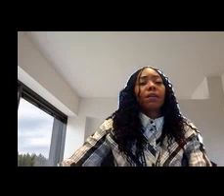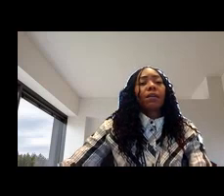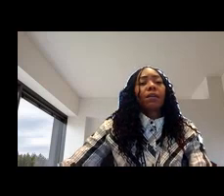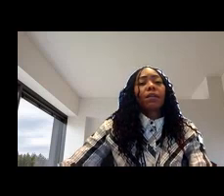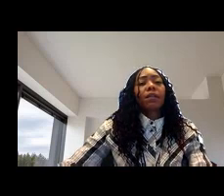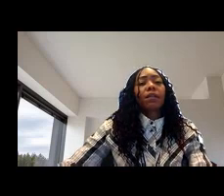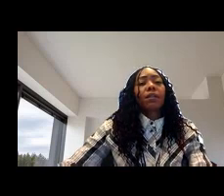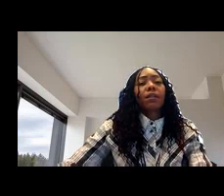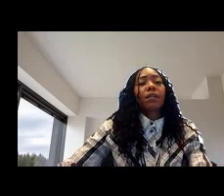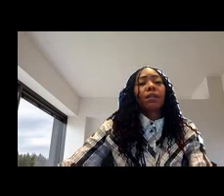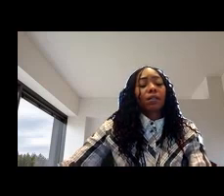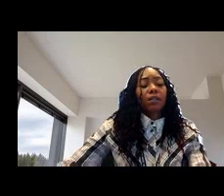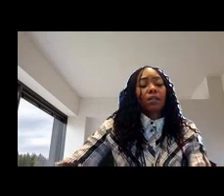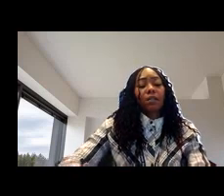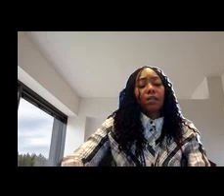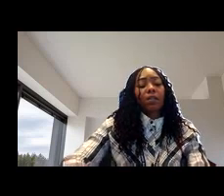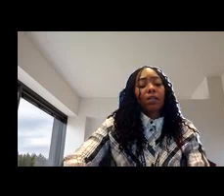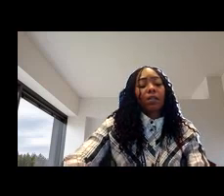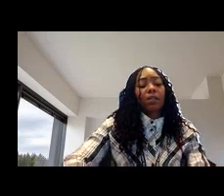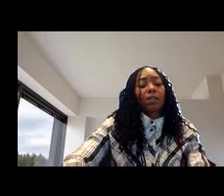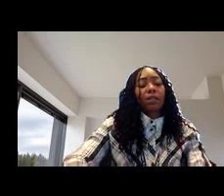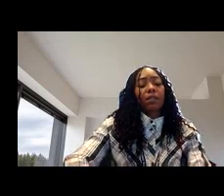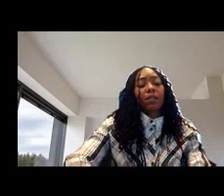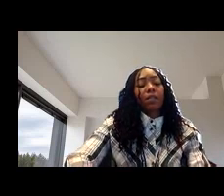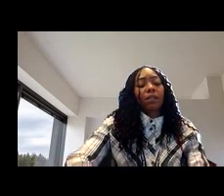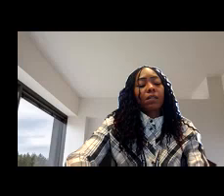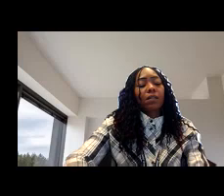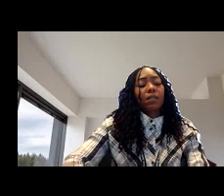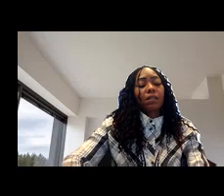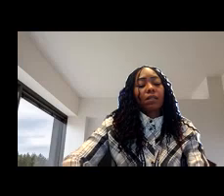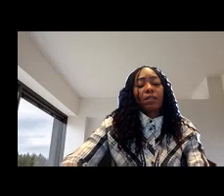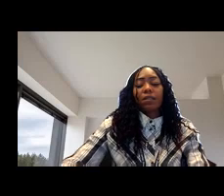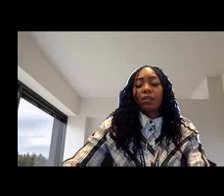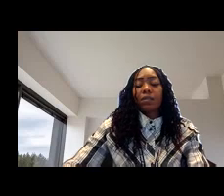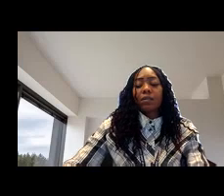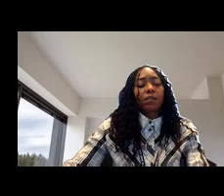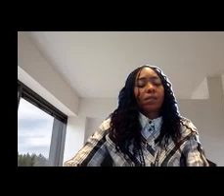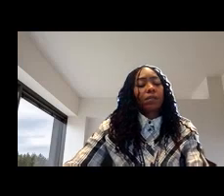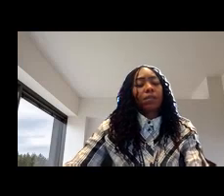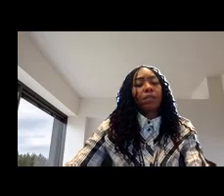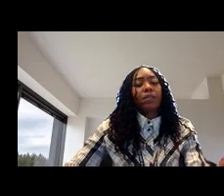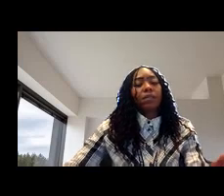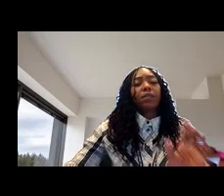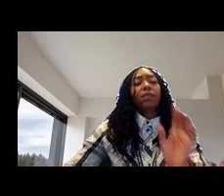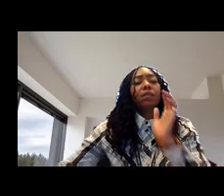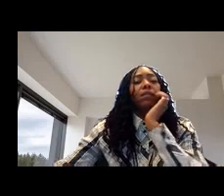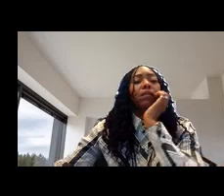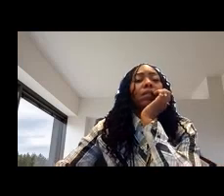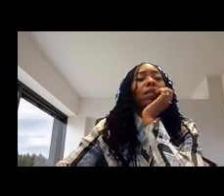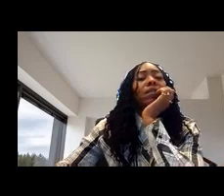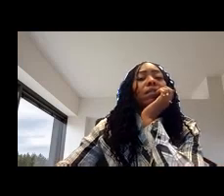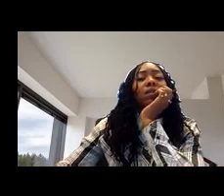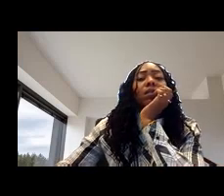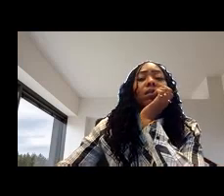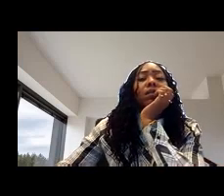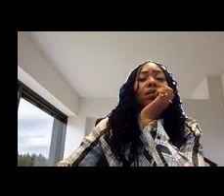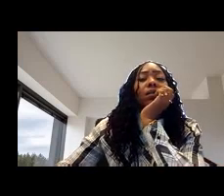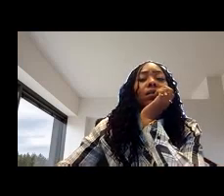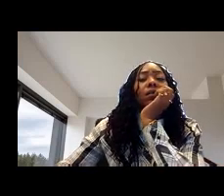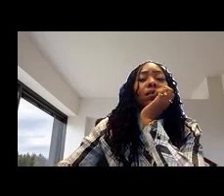there around the consent requirements and authorization. And again, a lot of what this rule does